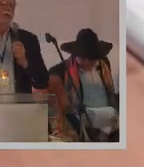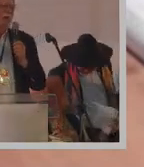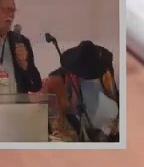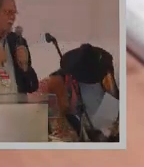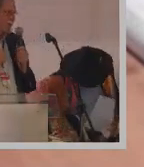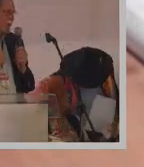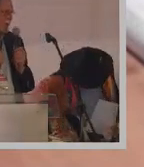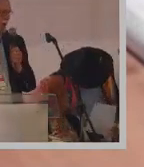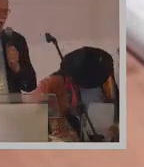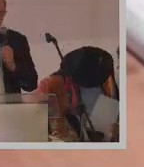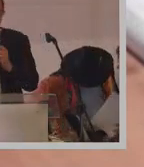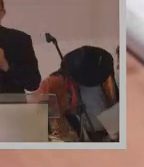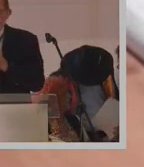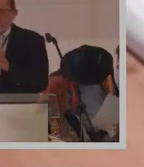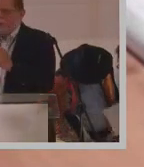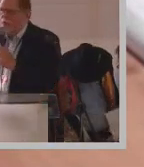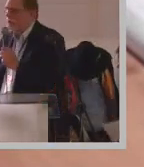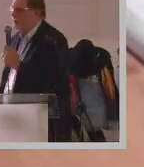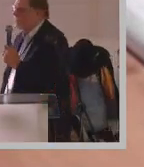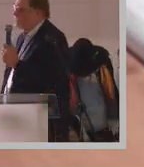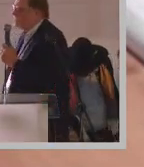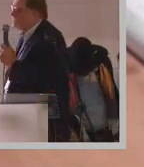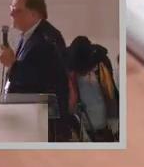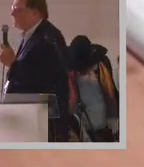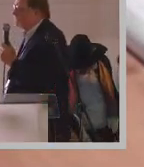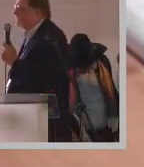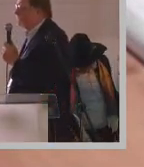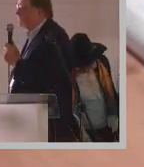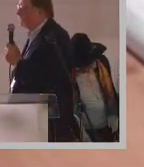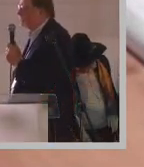historia nos ha leccionado.